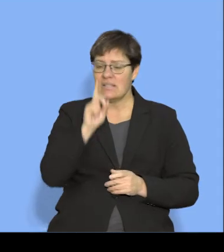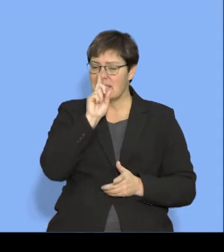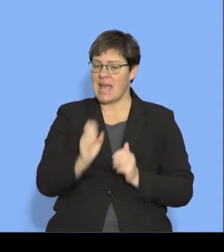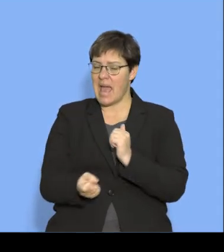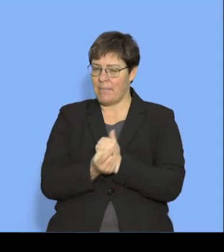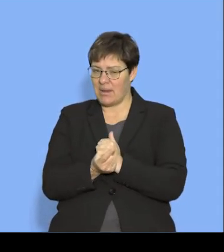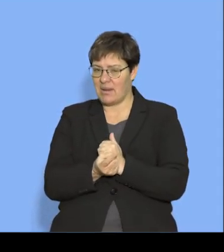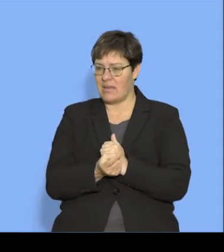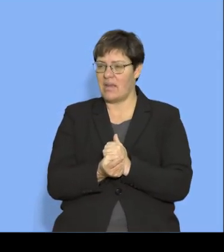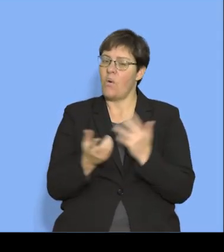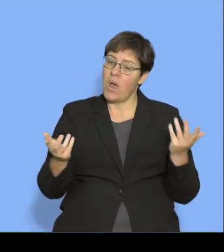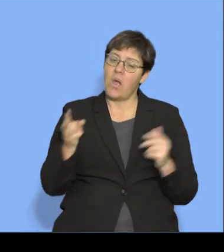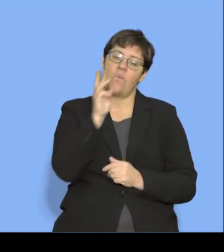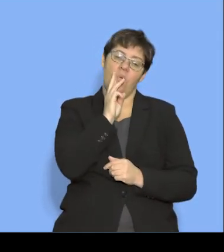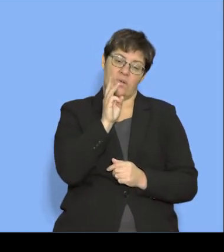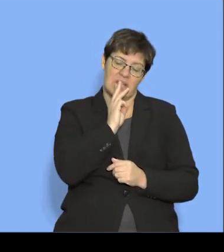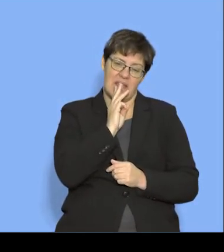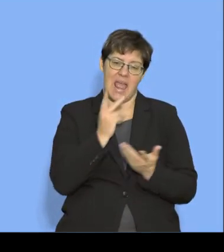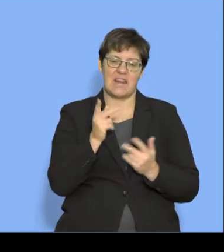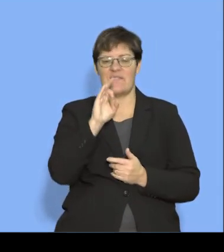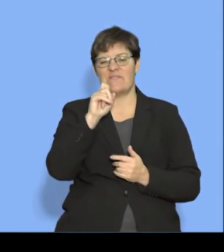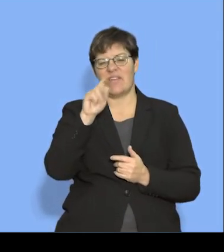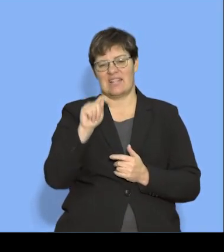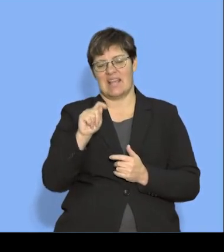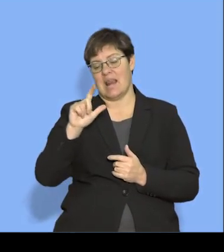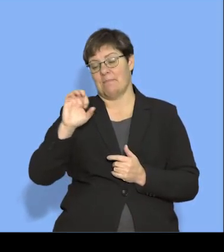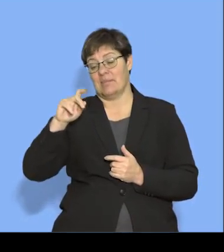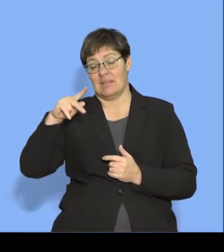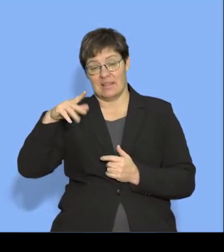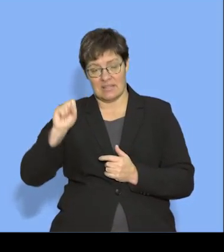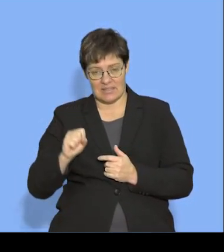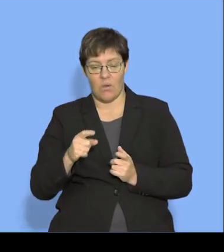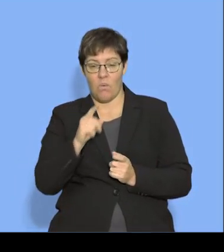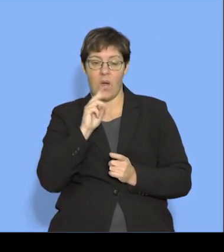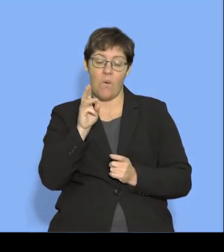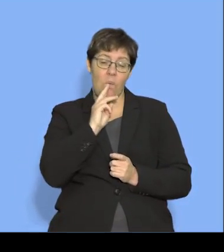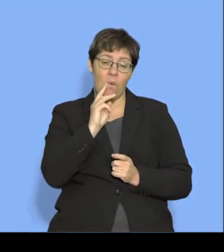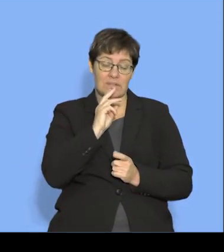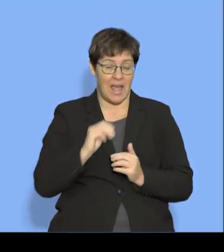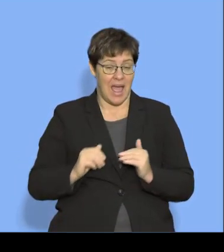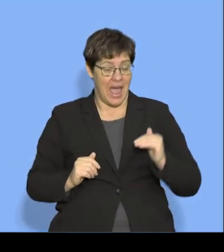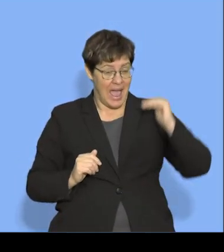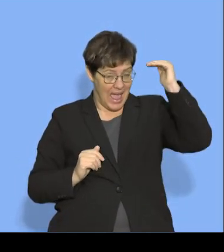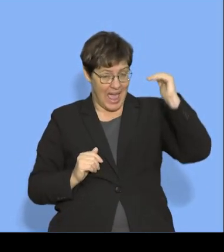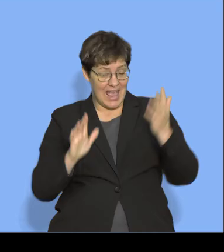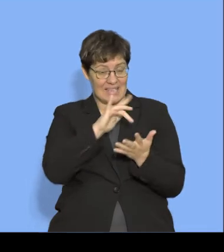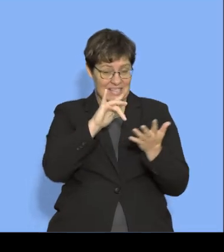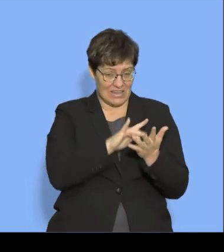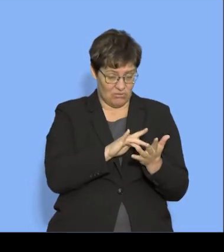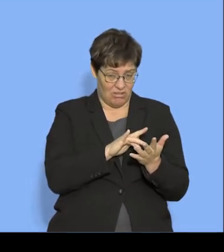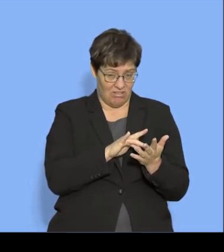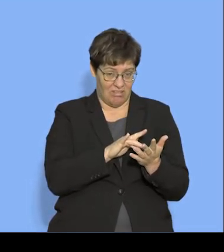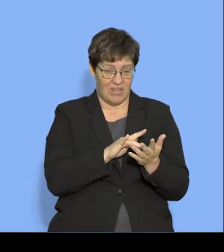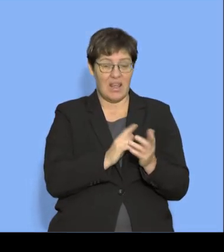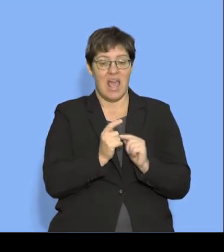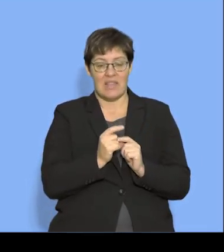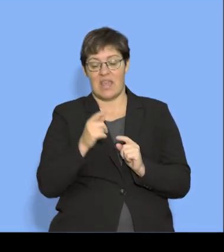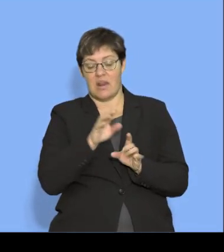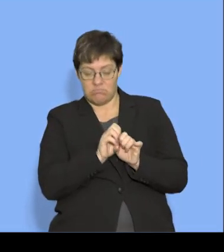see happening in the instance of water and your fats and your lipid, where the concentration of water is much higher in the central